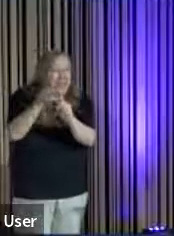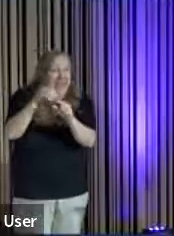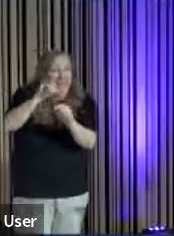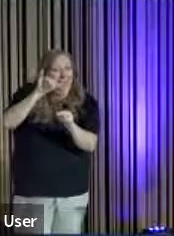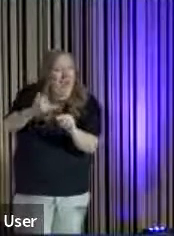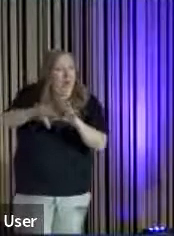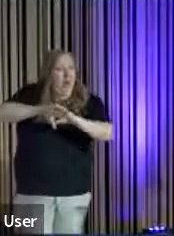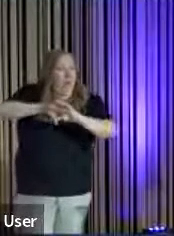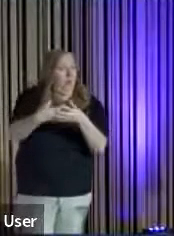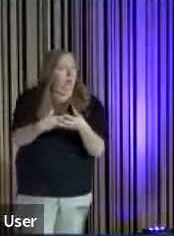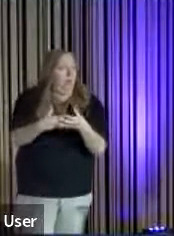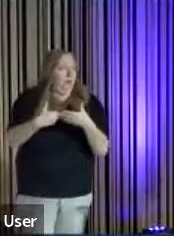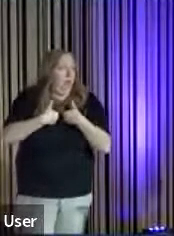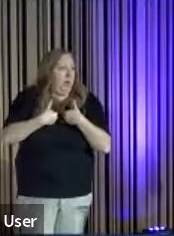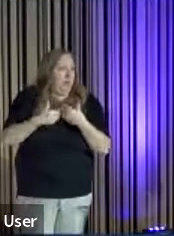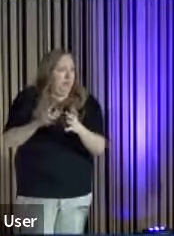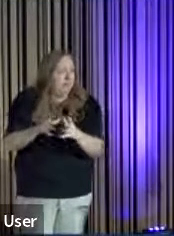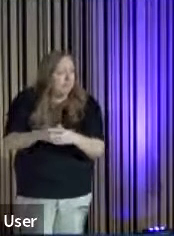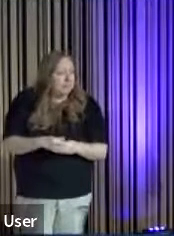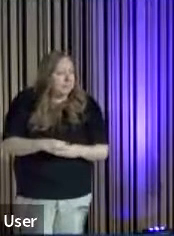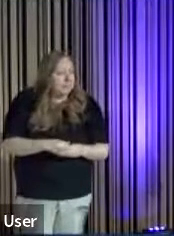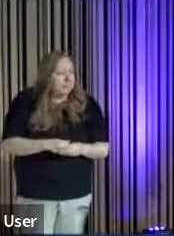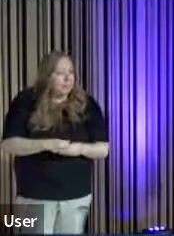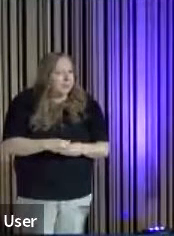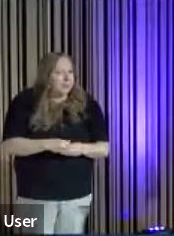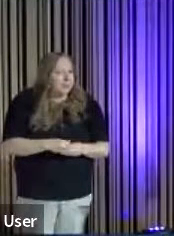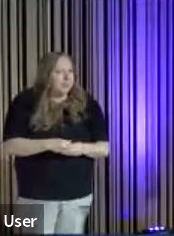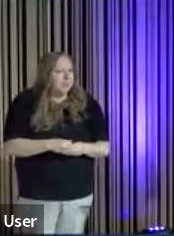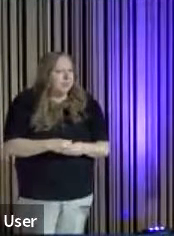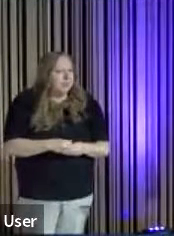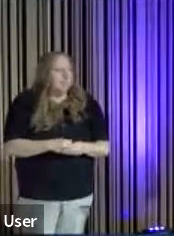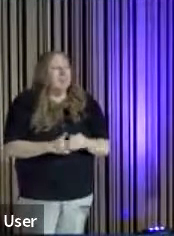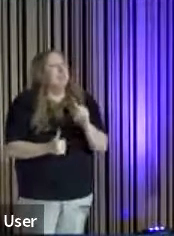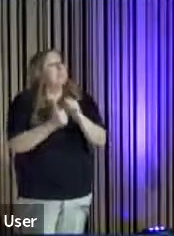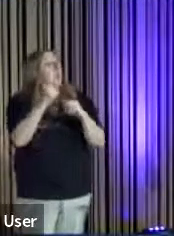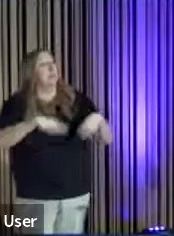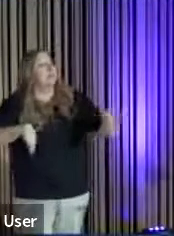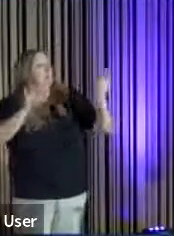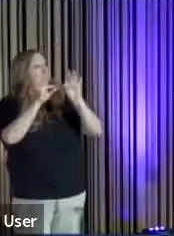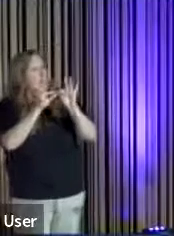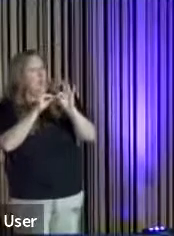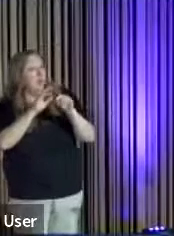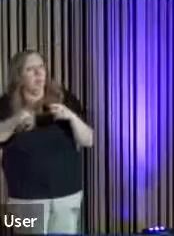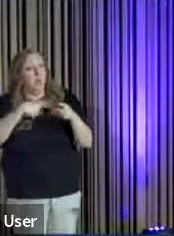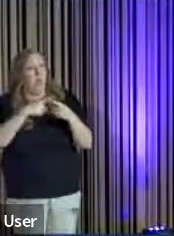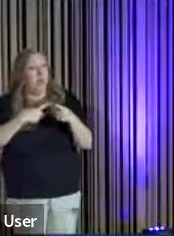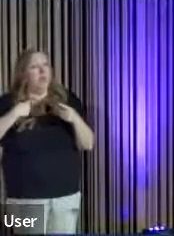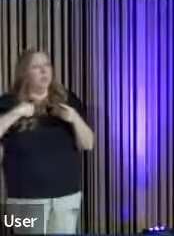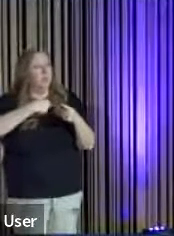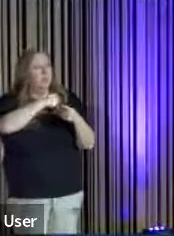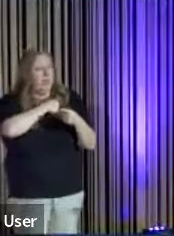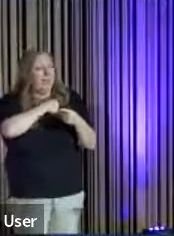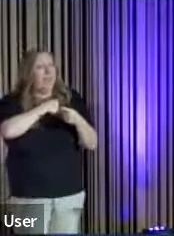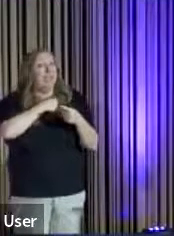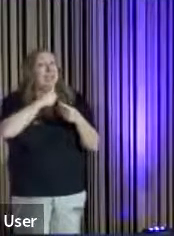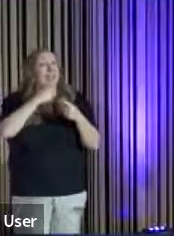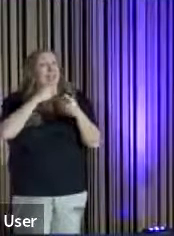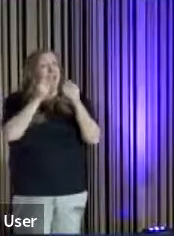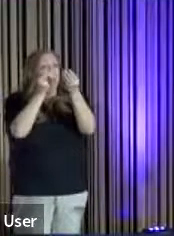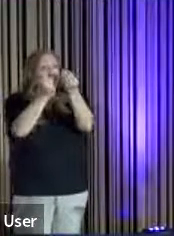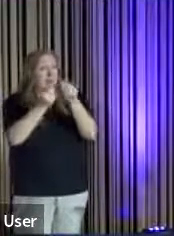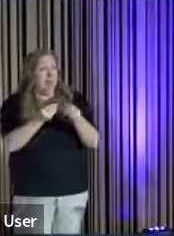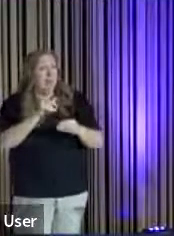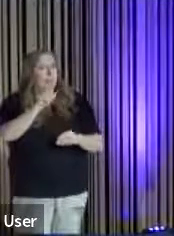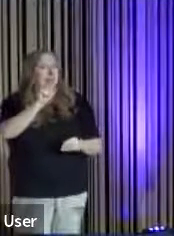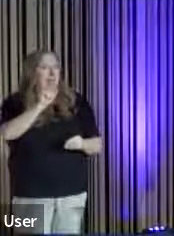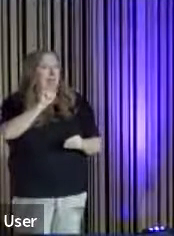organisms. And what is perhaps most important to see is when we plot those anomalies by latitude, going from